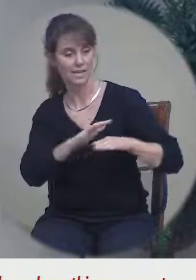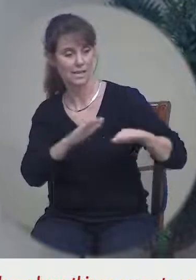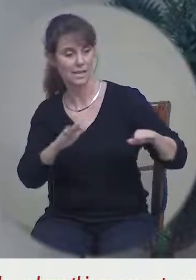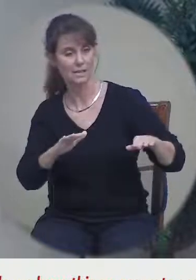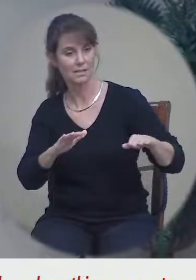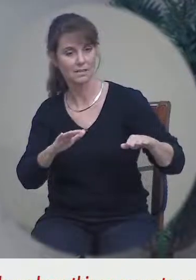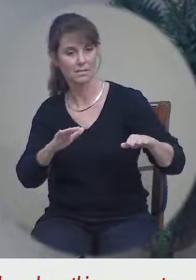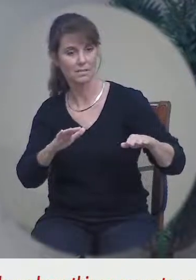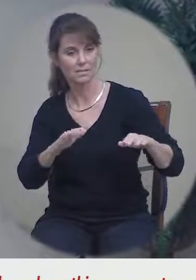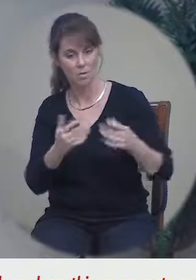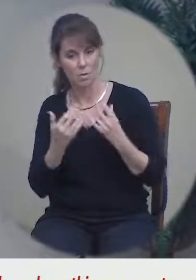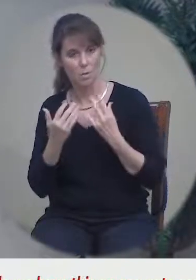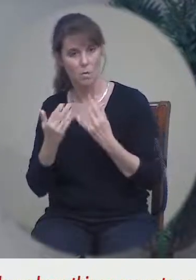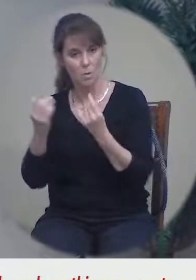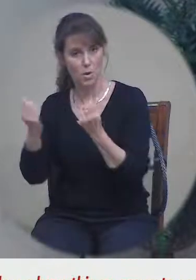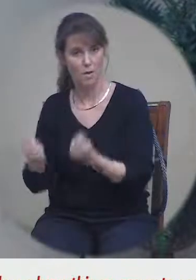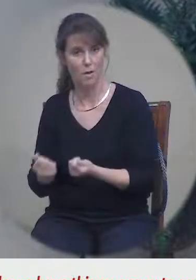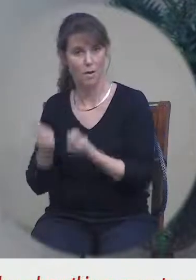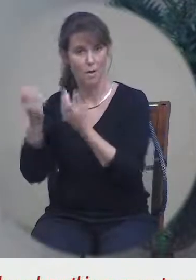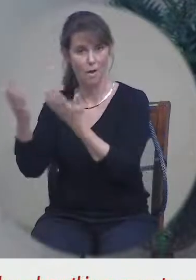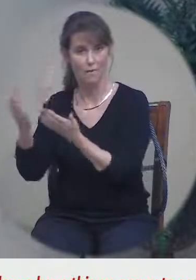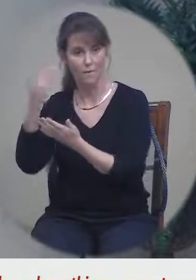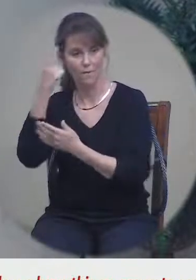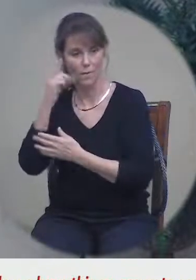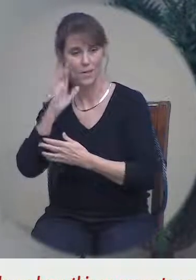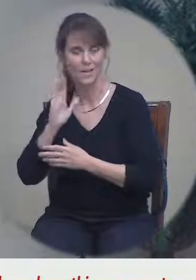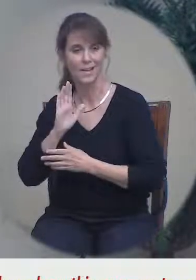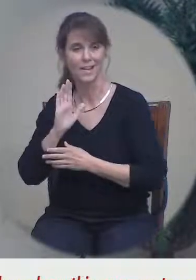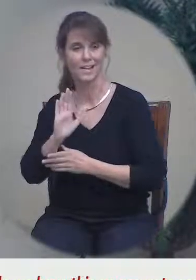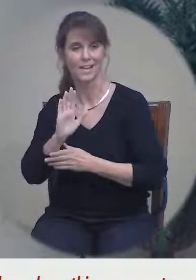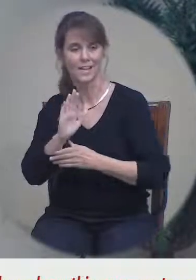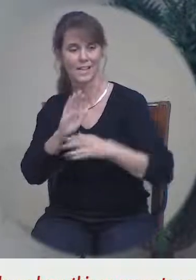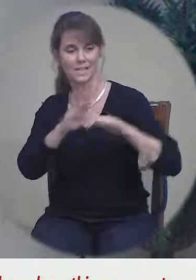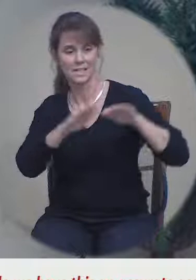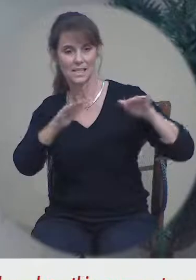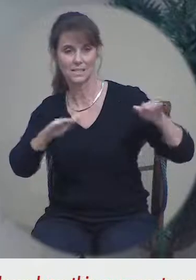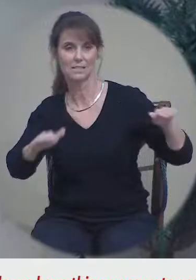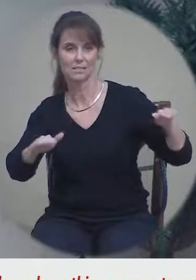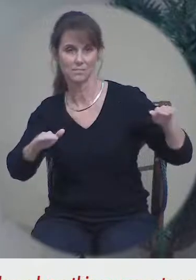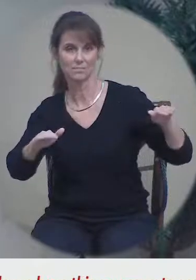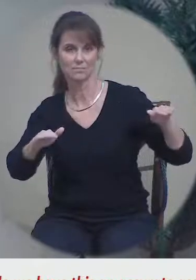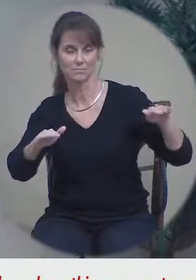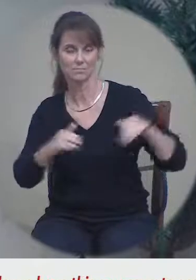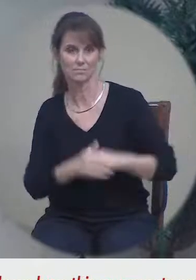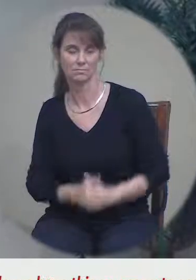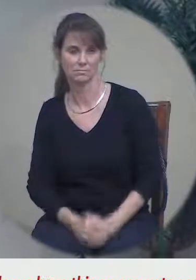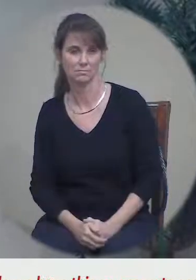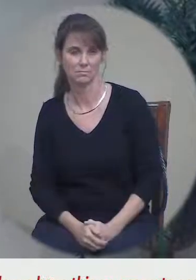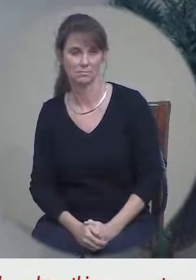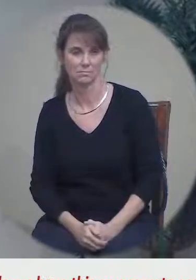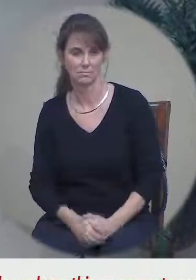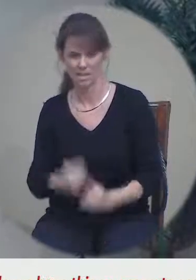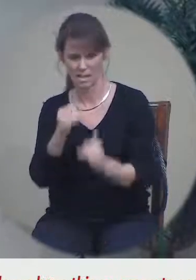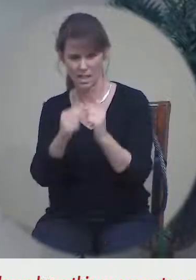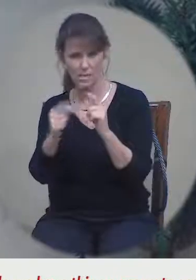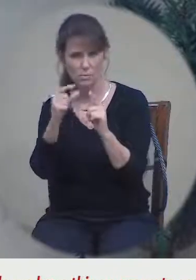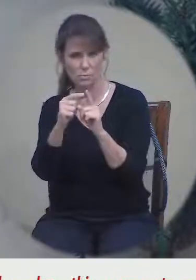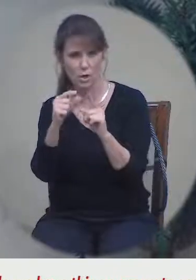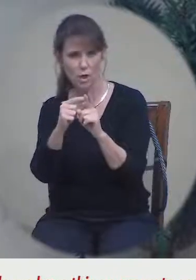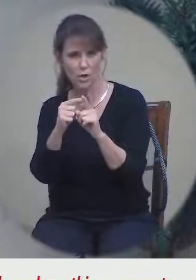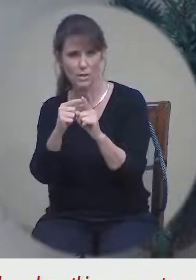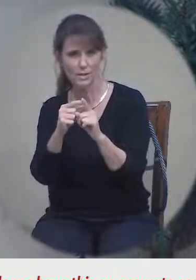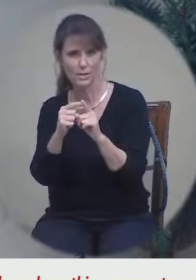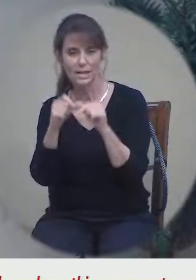offerings to consecrate them. And did you notice that last phrase there in the very last word of verse 5? He did